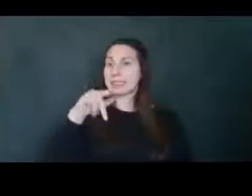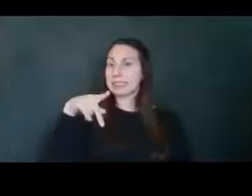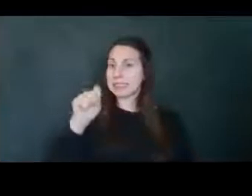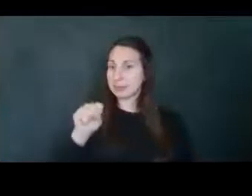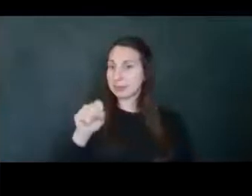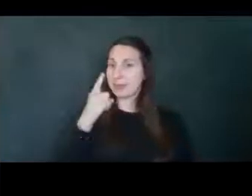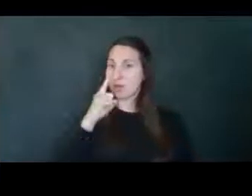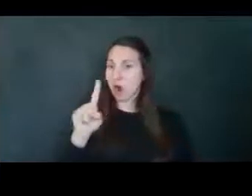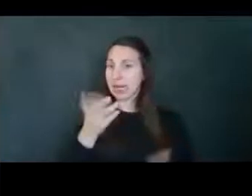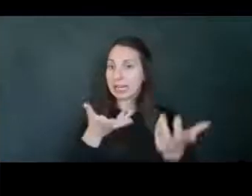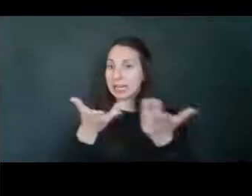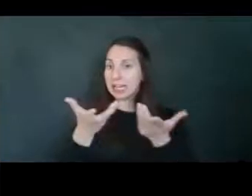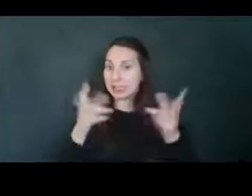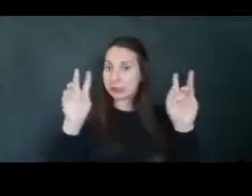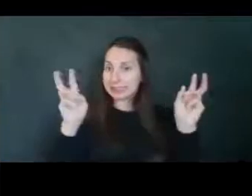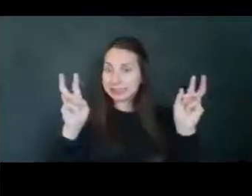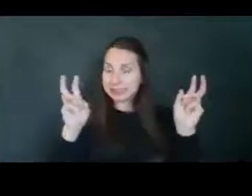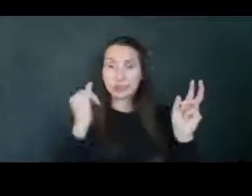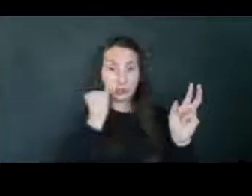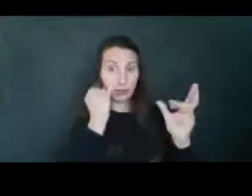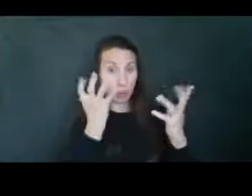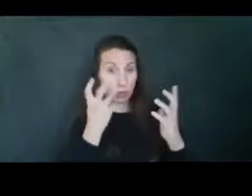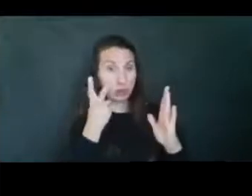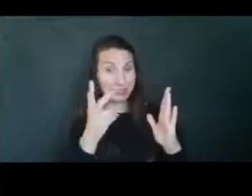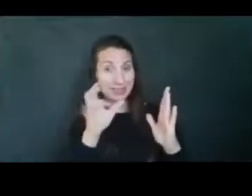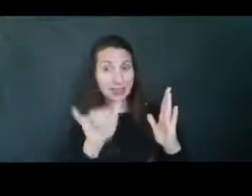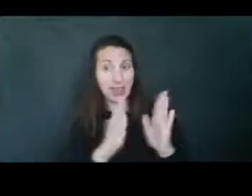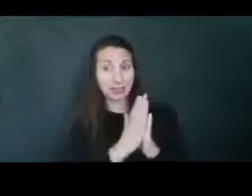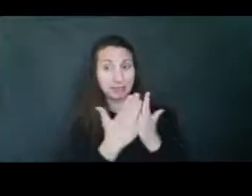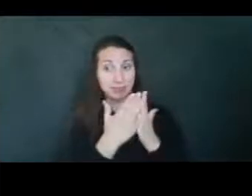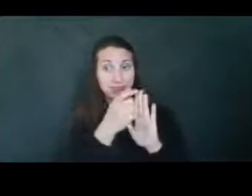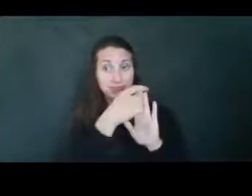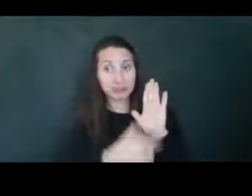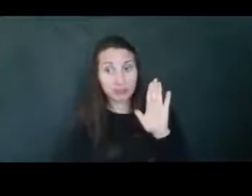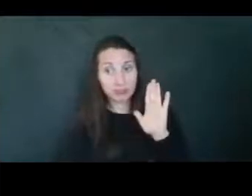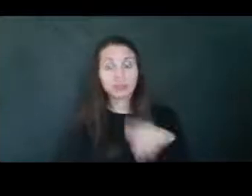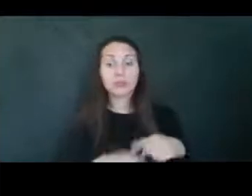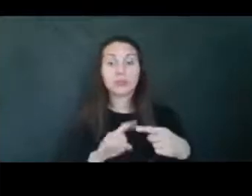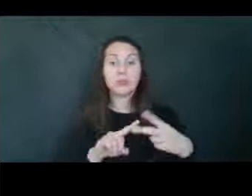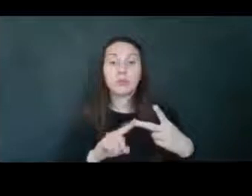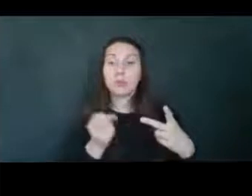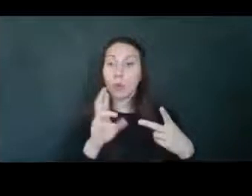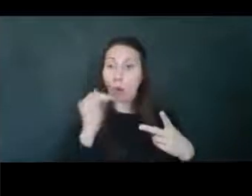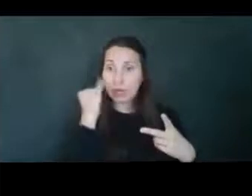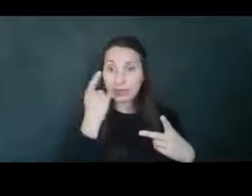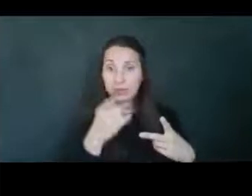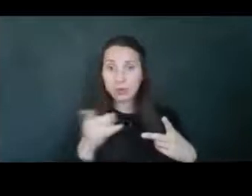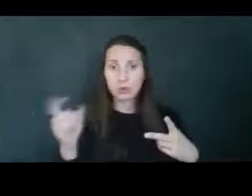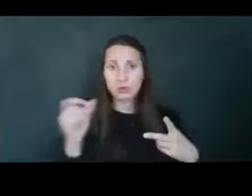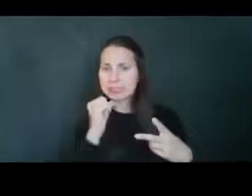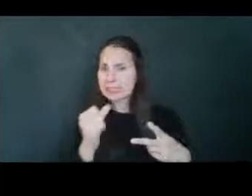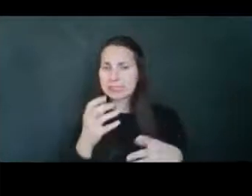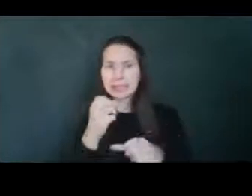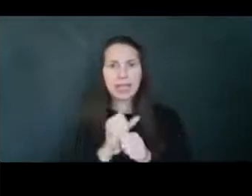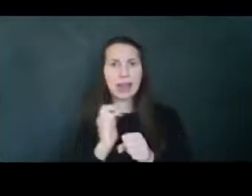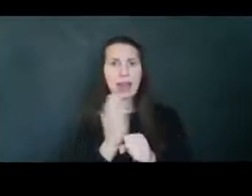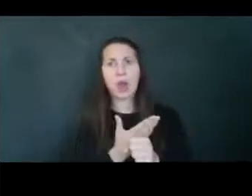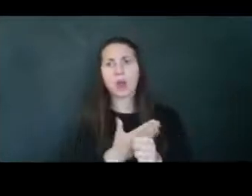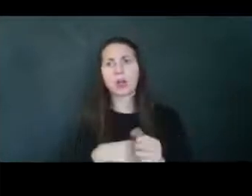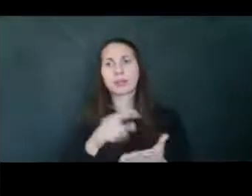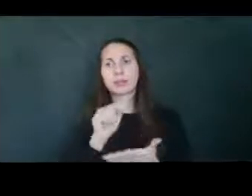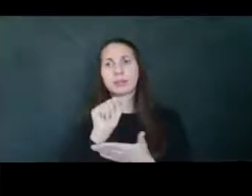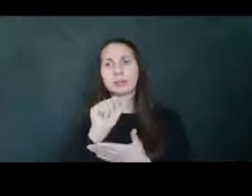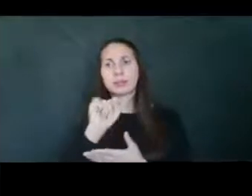the JCCA's inclusive language examples, send me an email. I am happy to